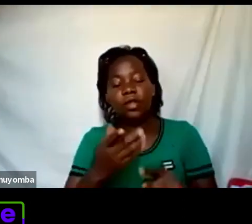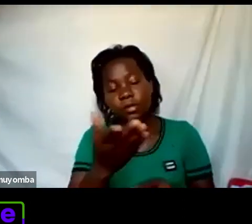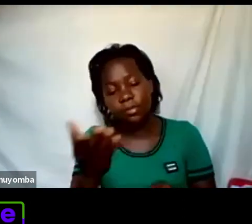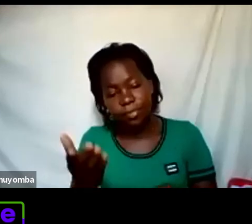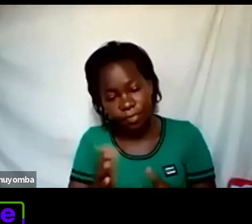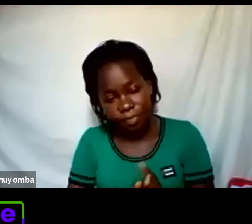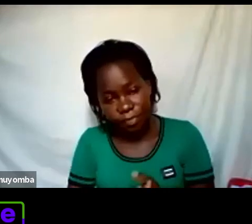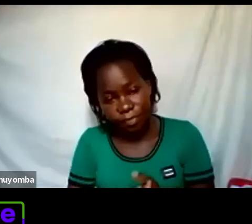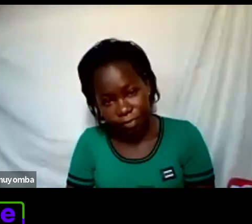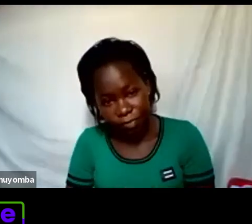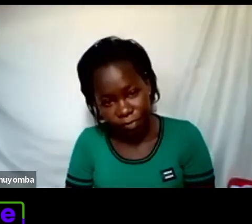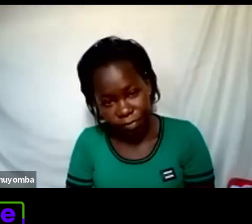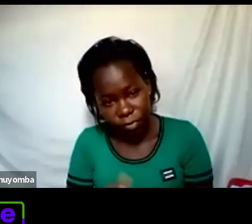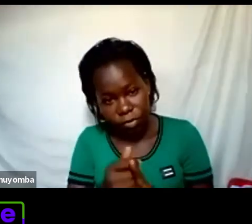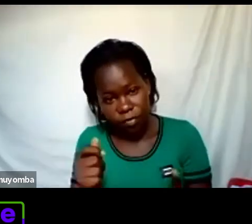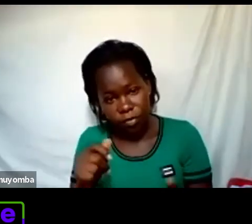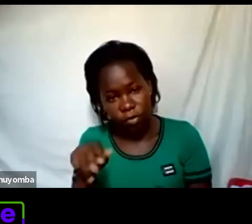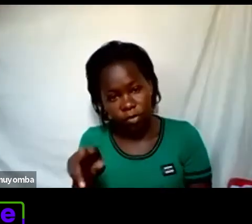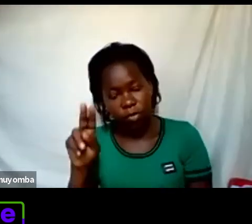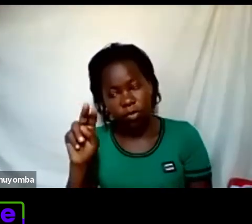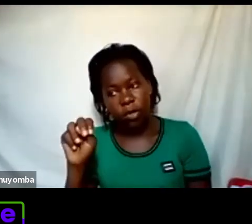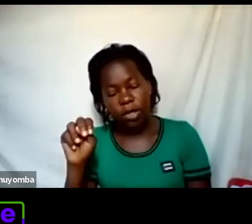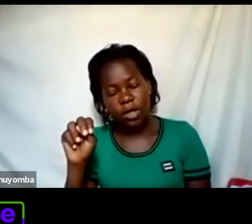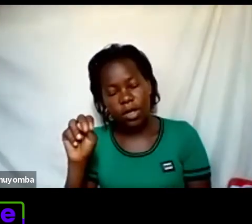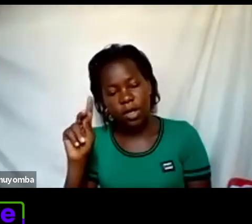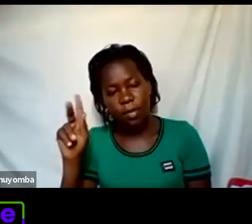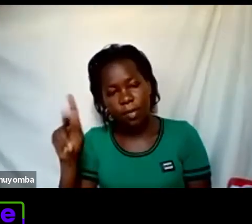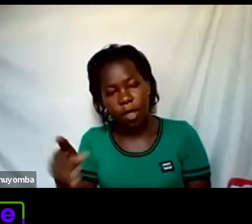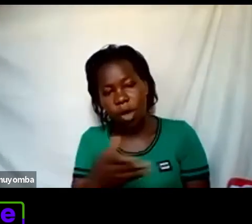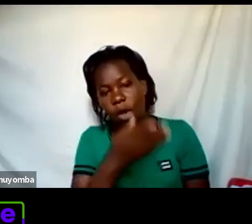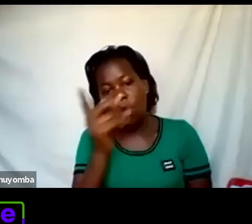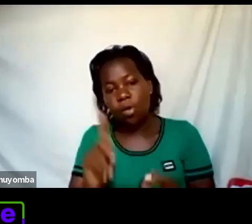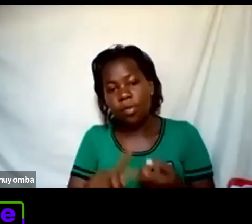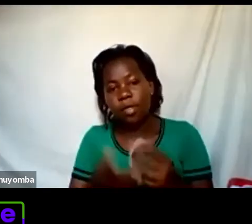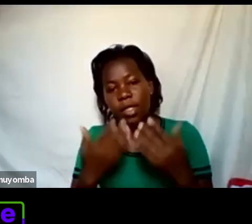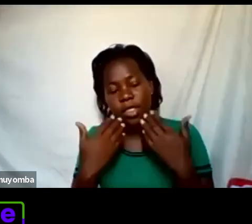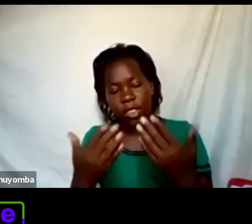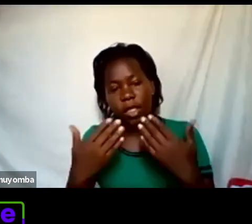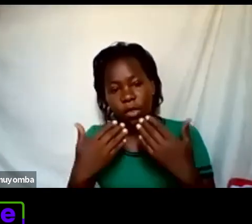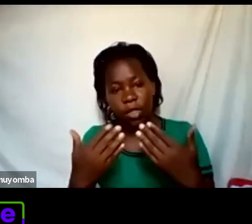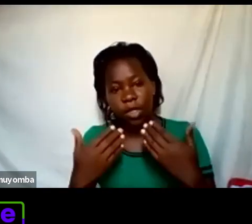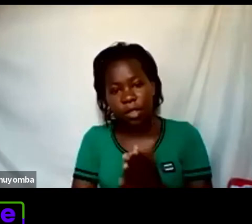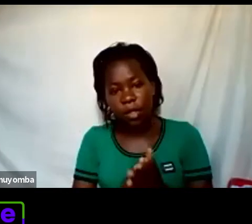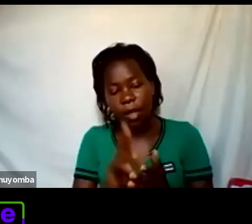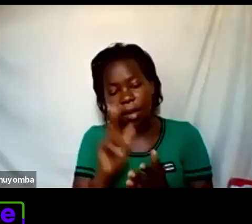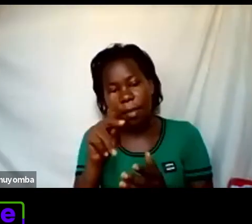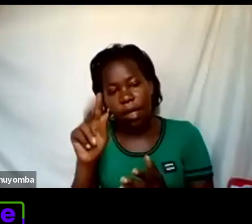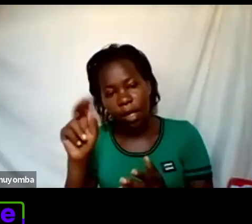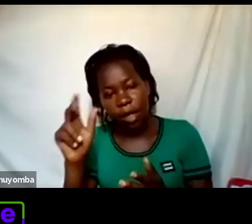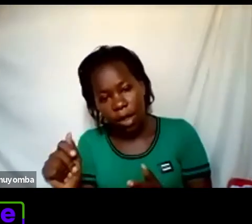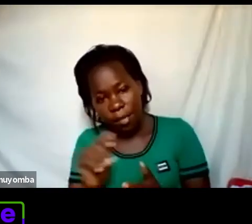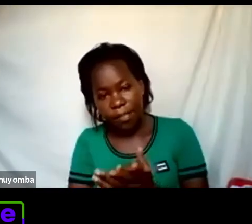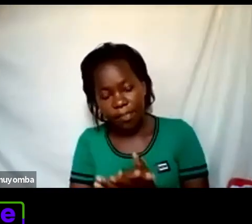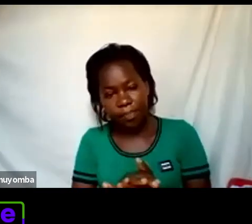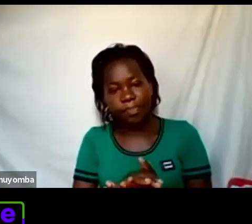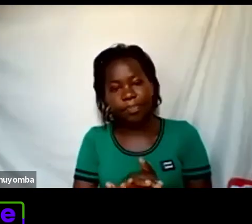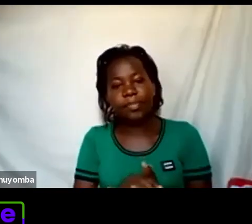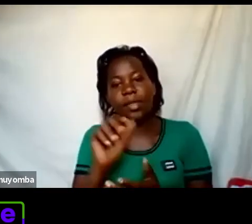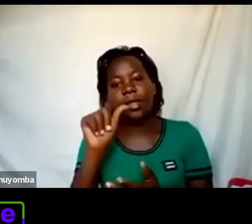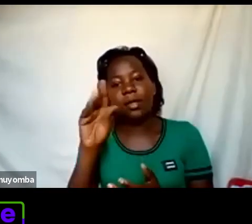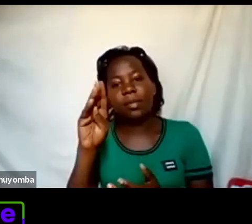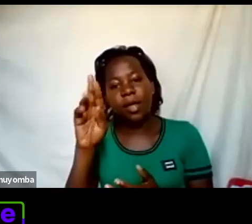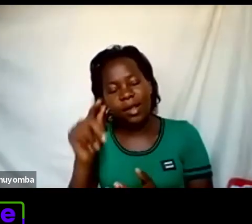the UNDP, all of you guys, thank you so much. Bana, Hadija, Albert, thank you so much